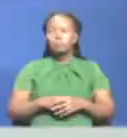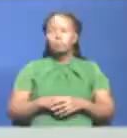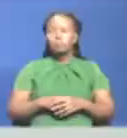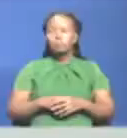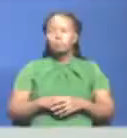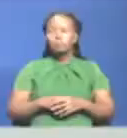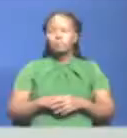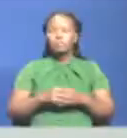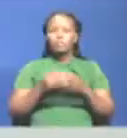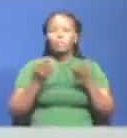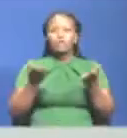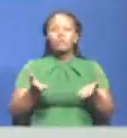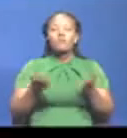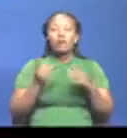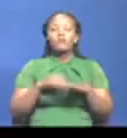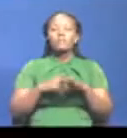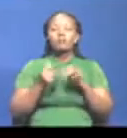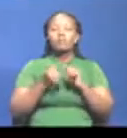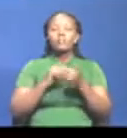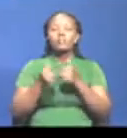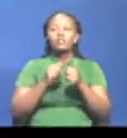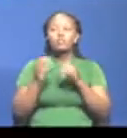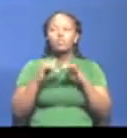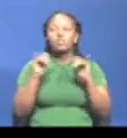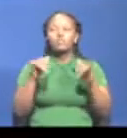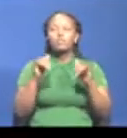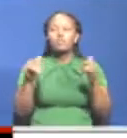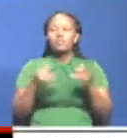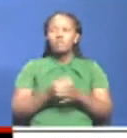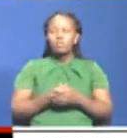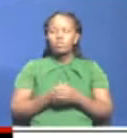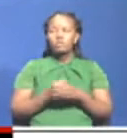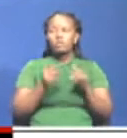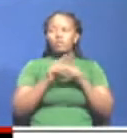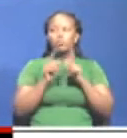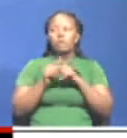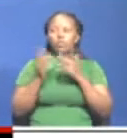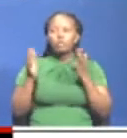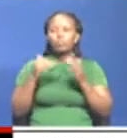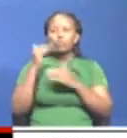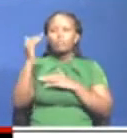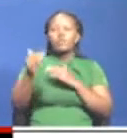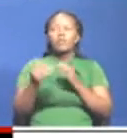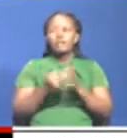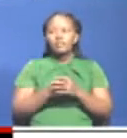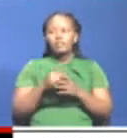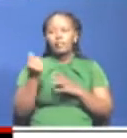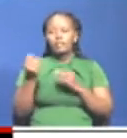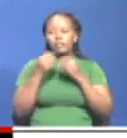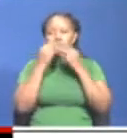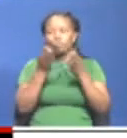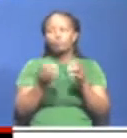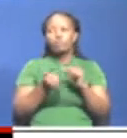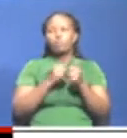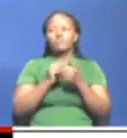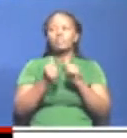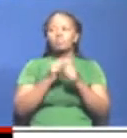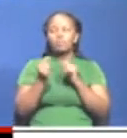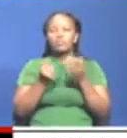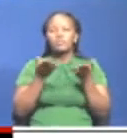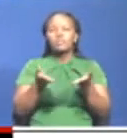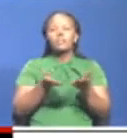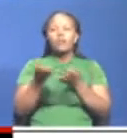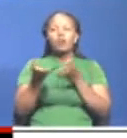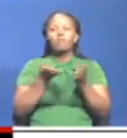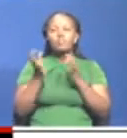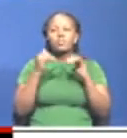Well, it's now time to do the sports news, and it is not me who is doing the sports news. It's Karen Kibeto is on the other side of the studio. That was it for the business news. My